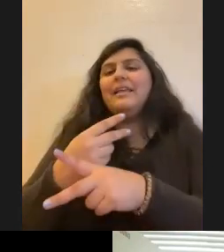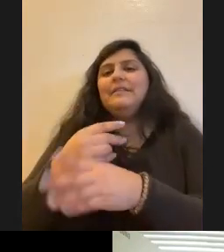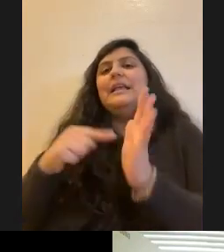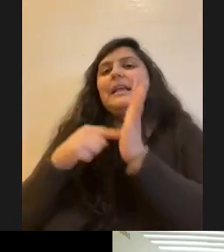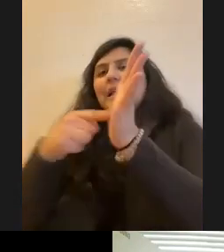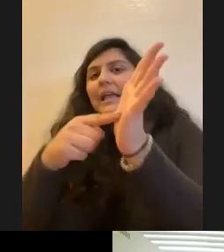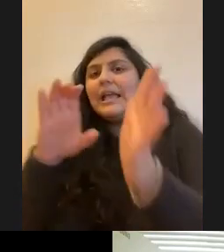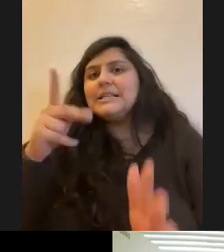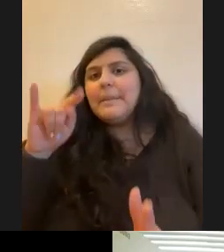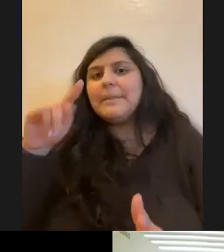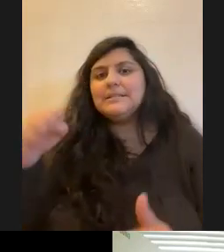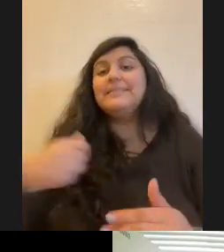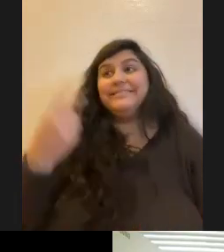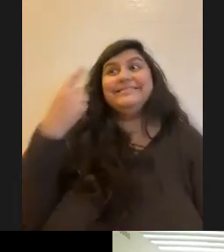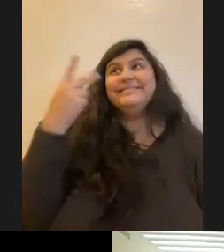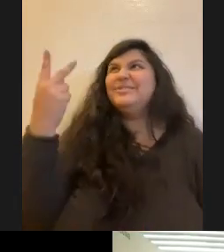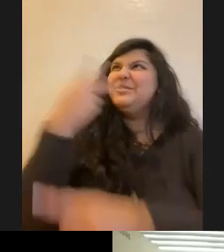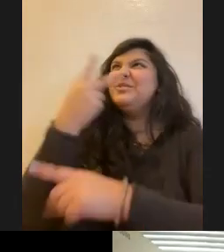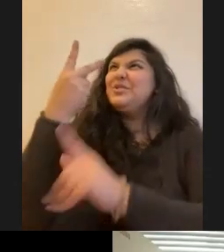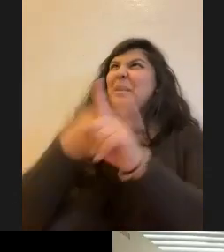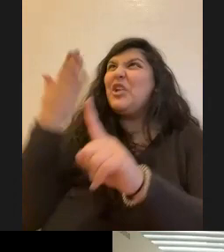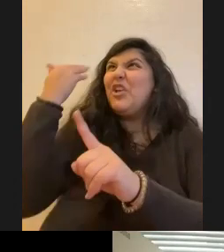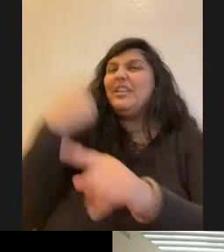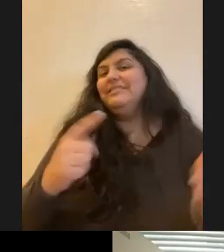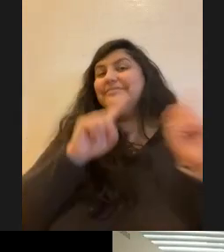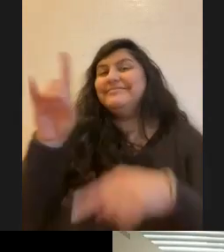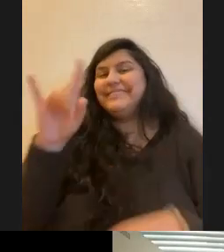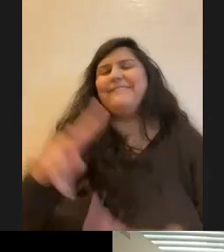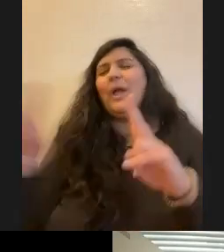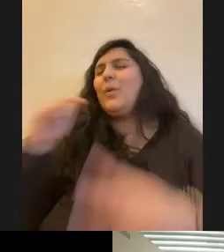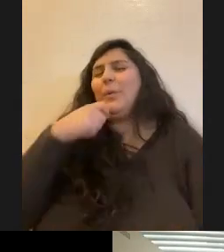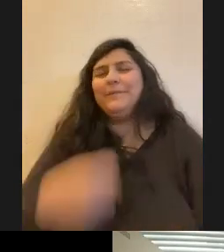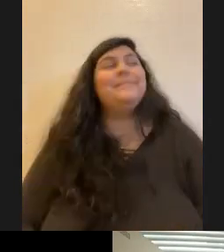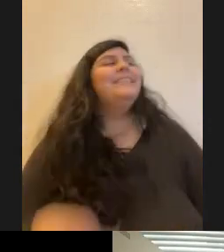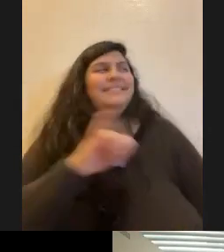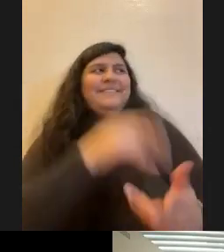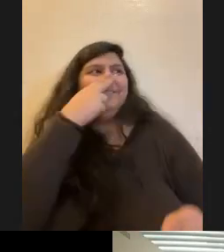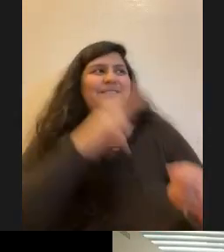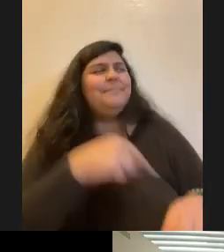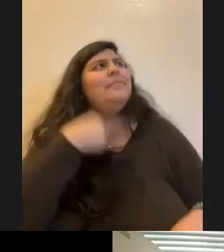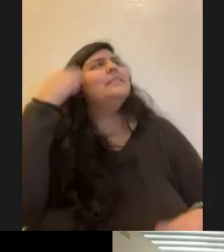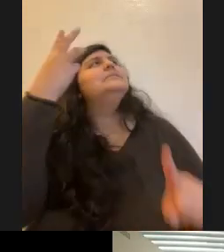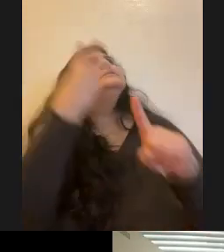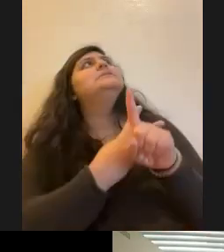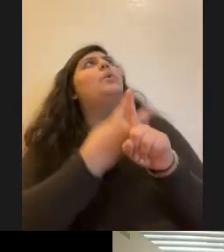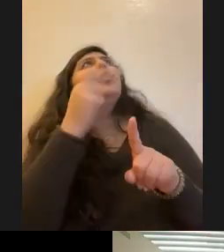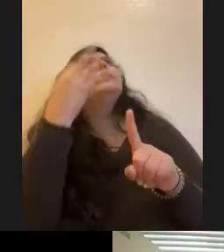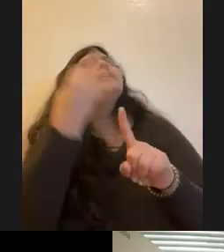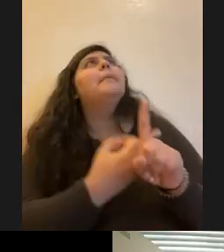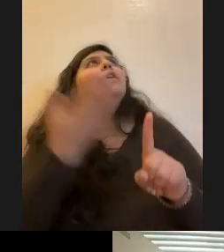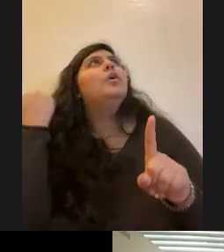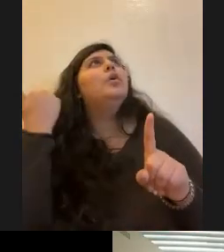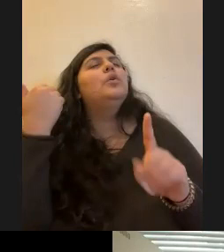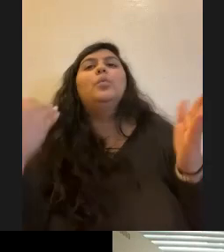go there a couple months ago. It was so cool. That's really fun. About 6-9 months ago, a new